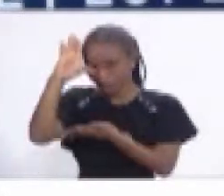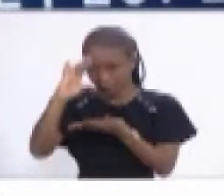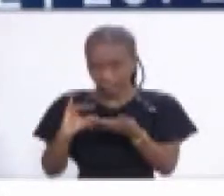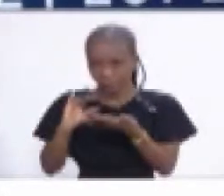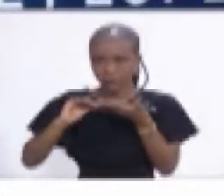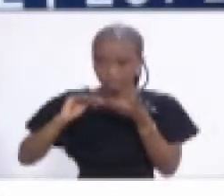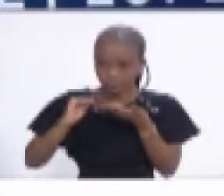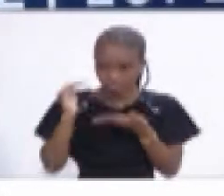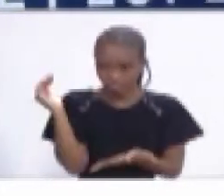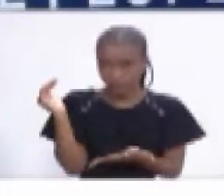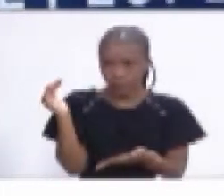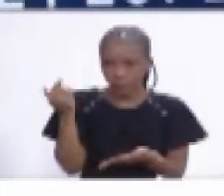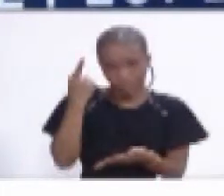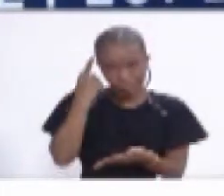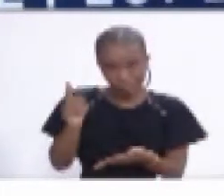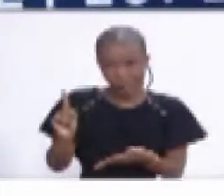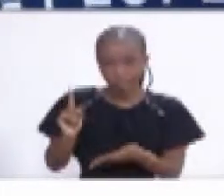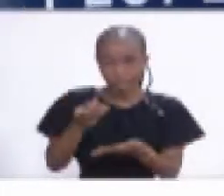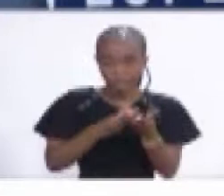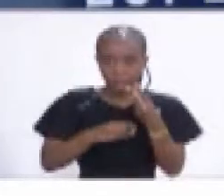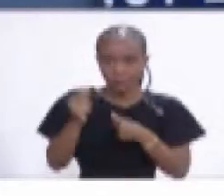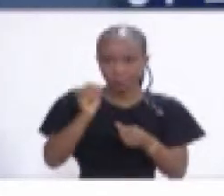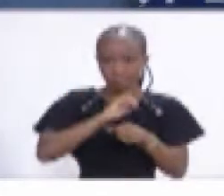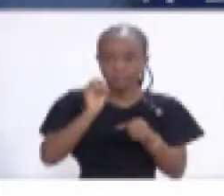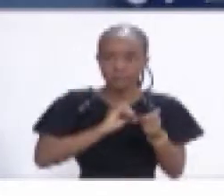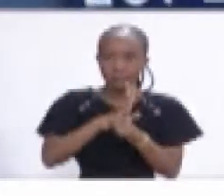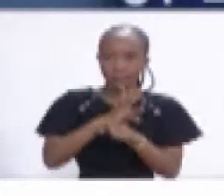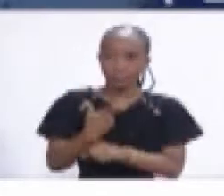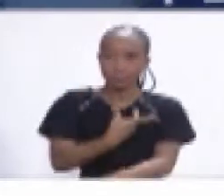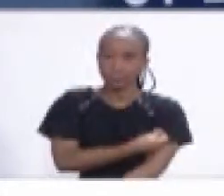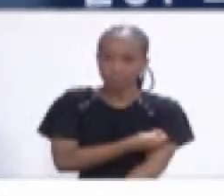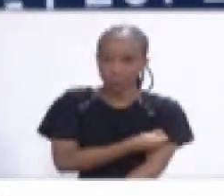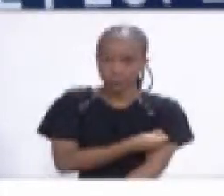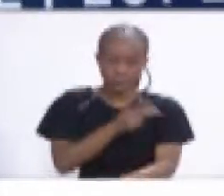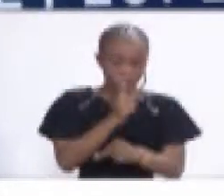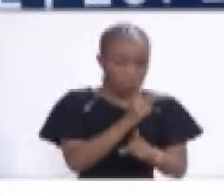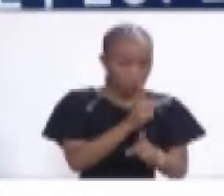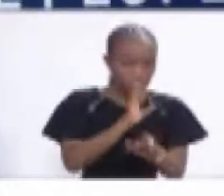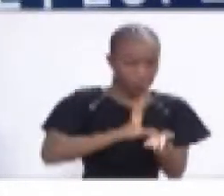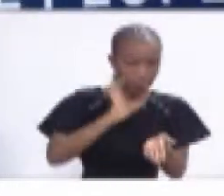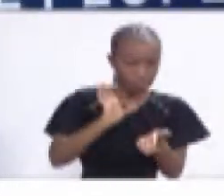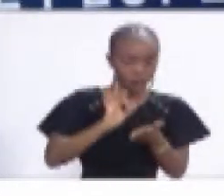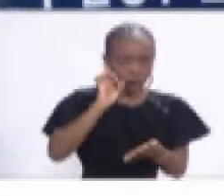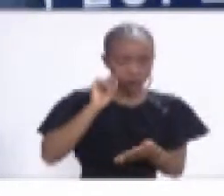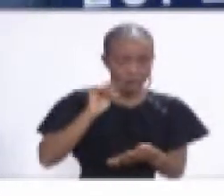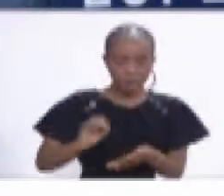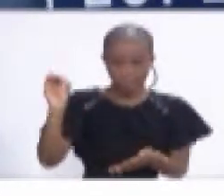significant allocation for the purchase of the COVID-19 vaccine. To allocate a budget line of 1% for the purchase